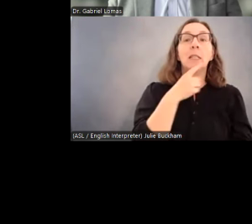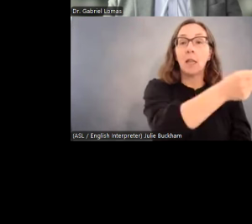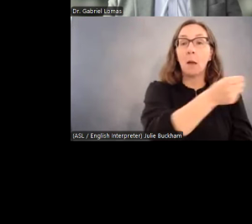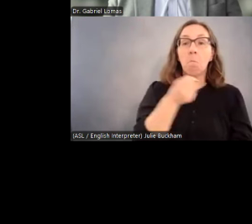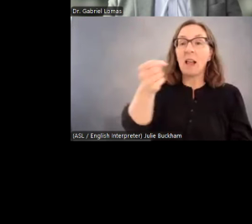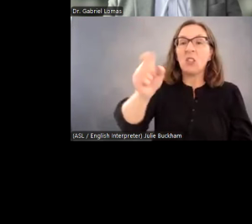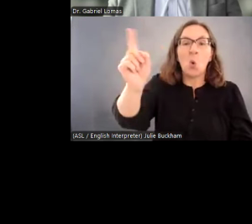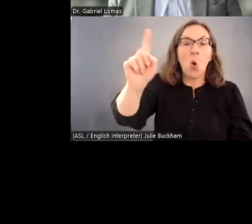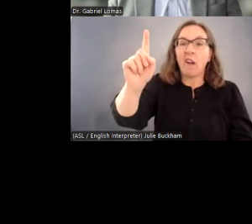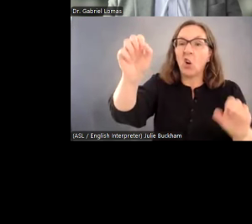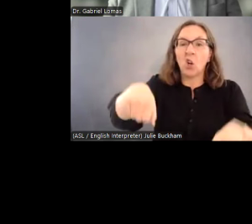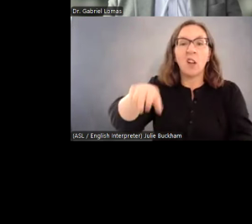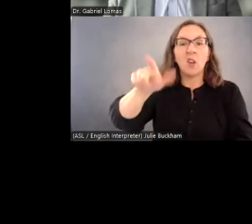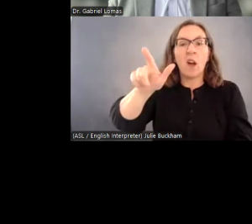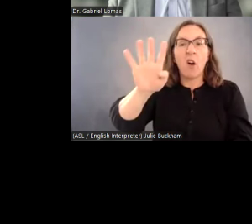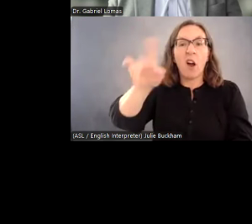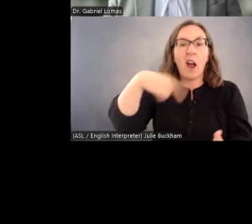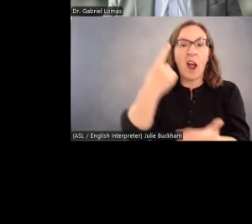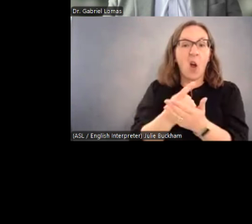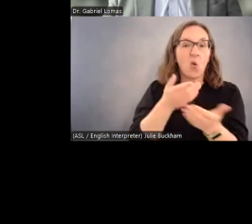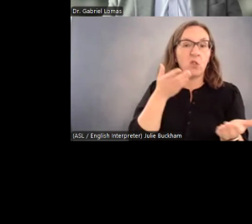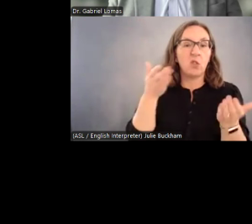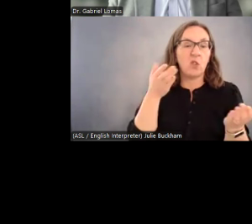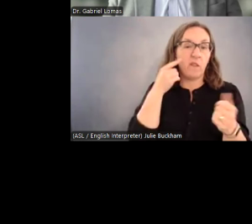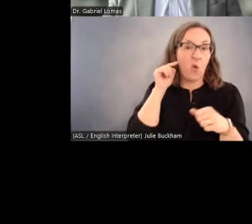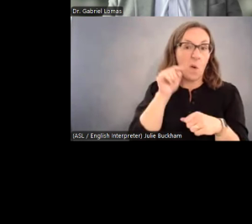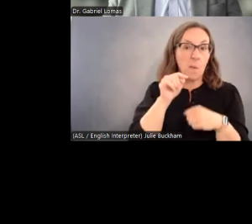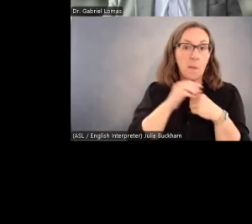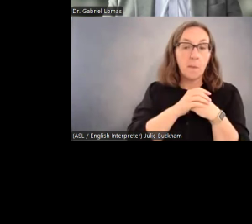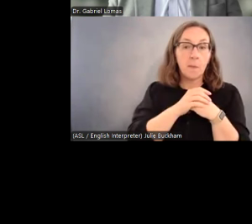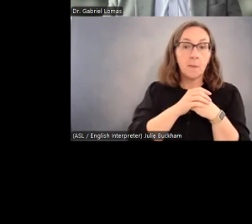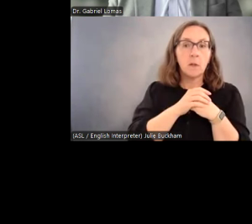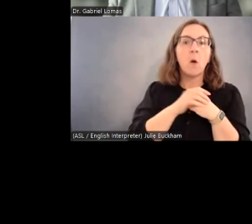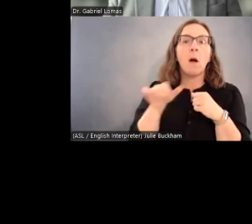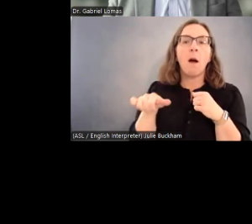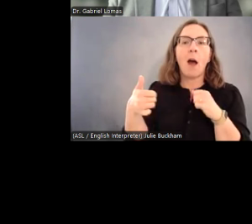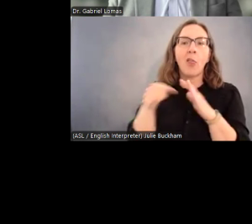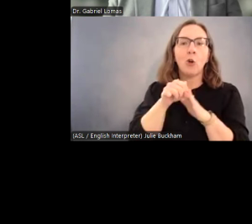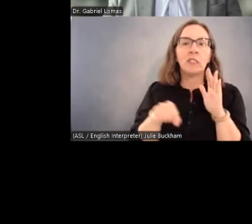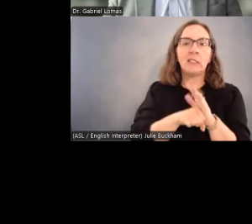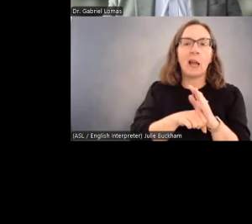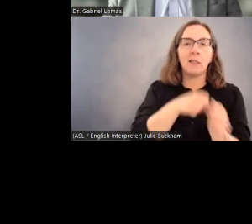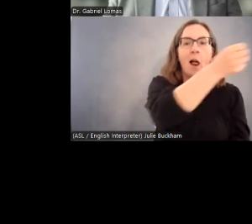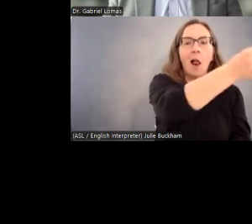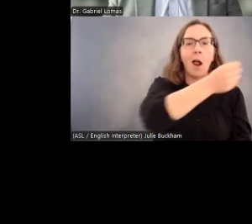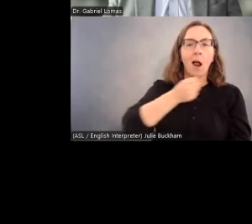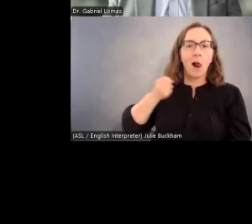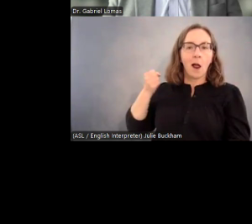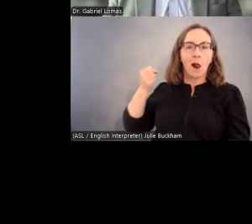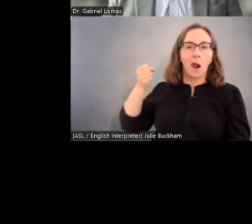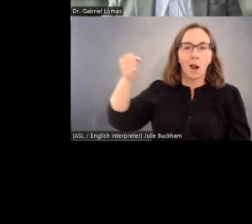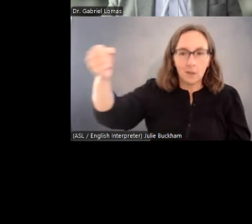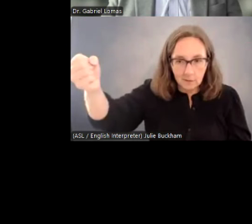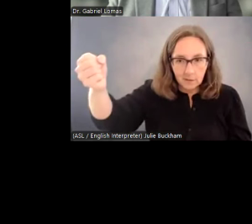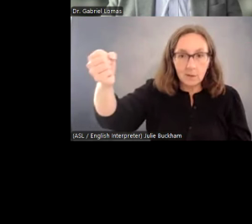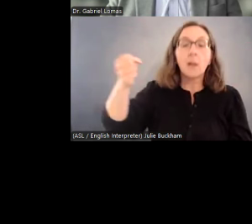could find 24-hour-a-day service for him. And it meant out of state. So he was in a program out of state